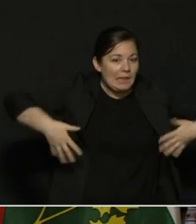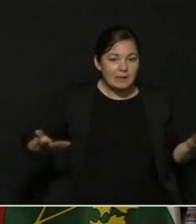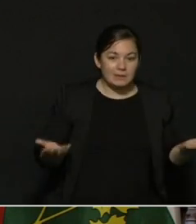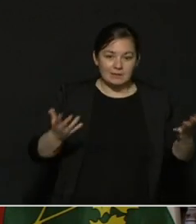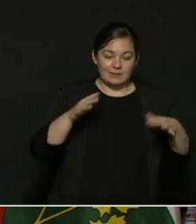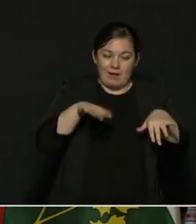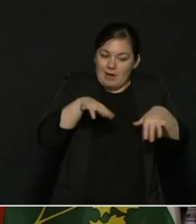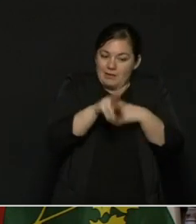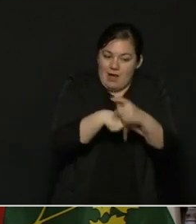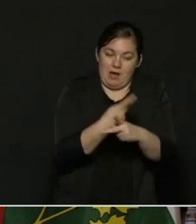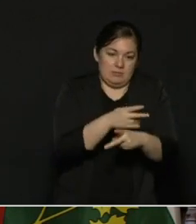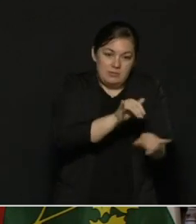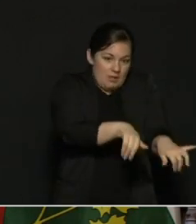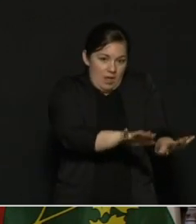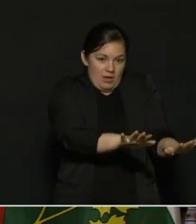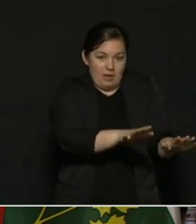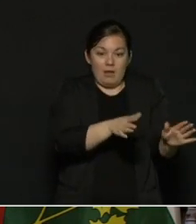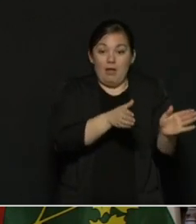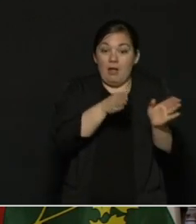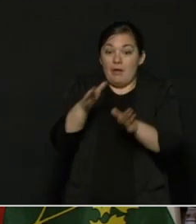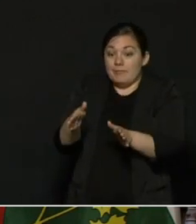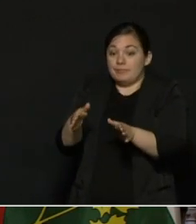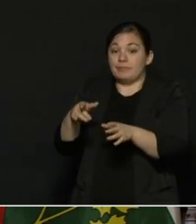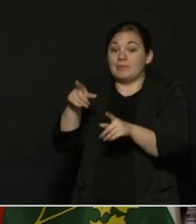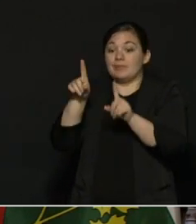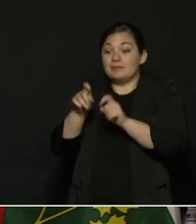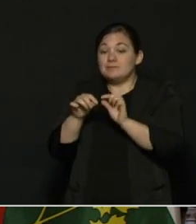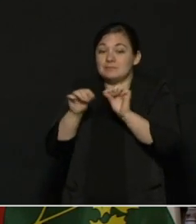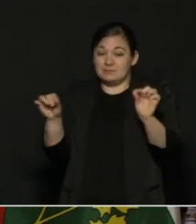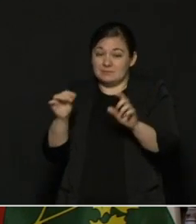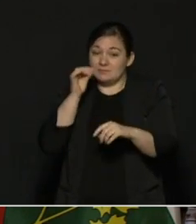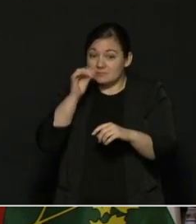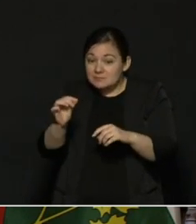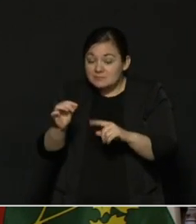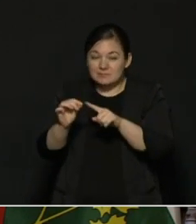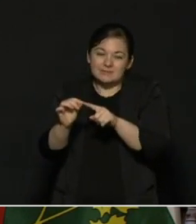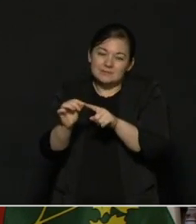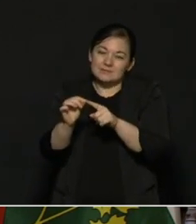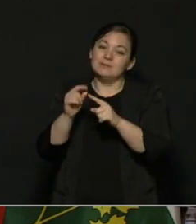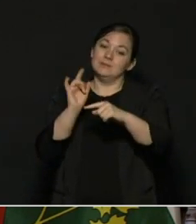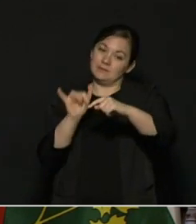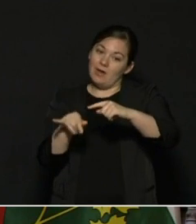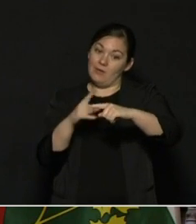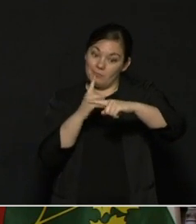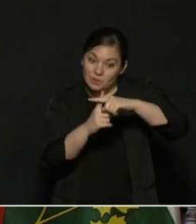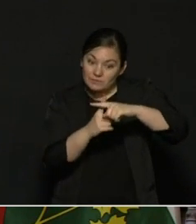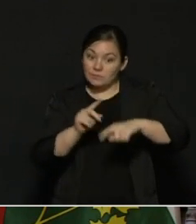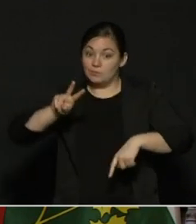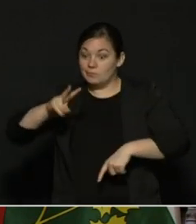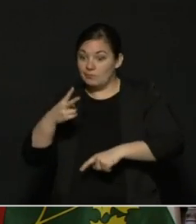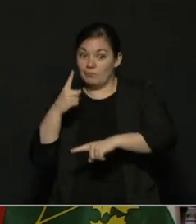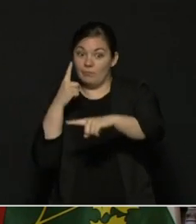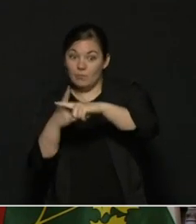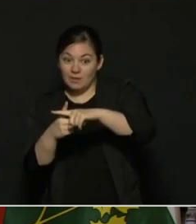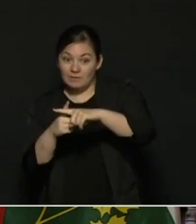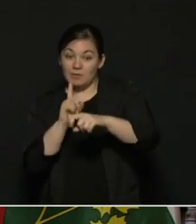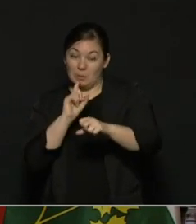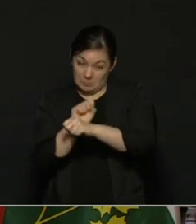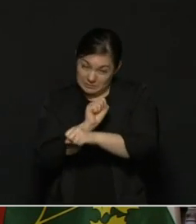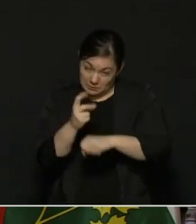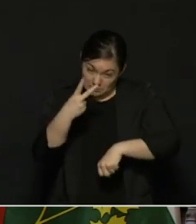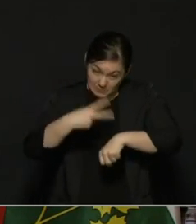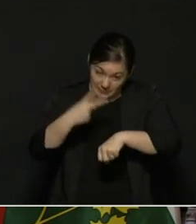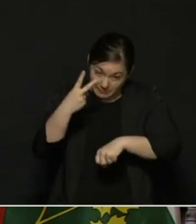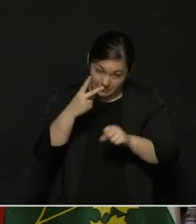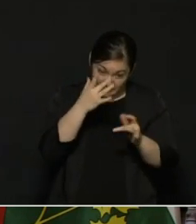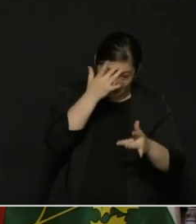could be tested positive again. Were they really infected, yes or no? That kind of clinical detail, I think, has to be carefully